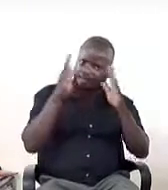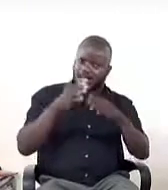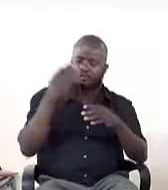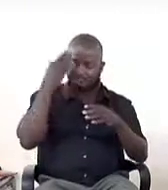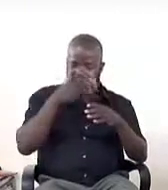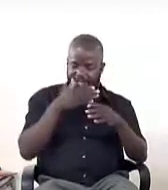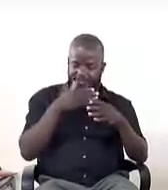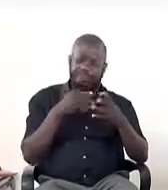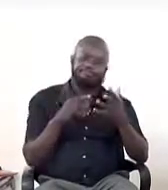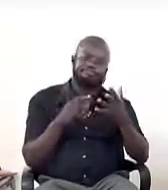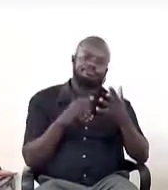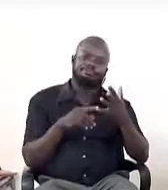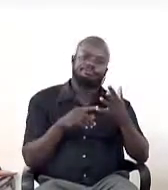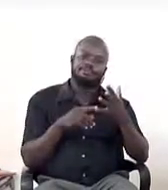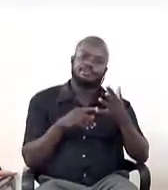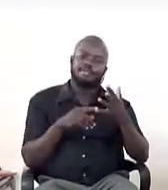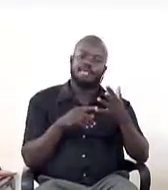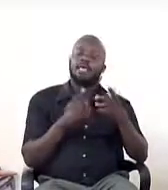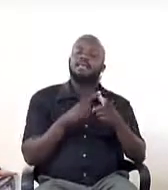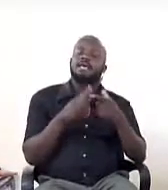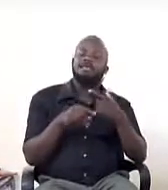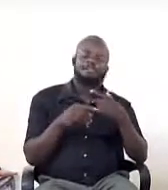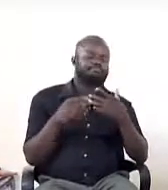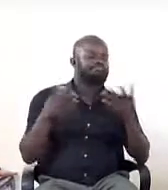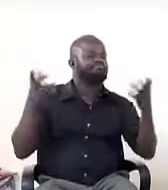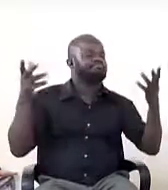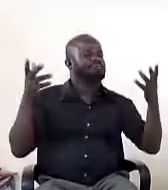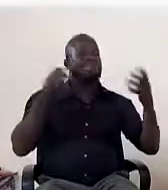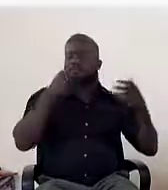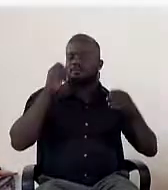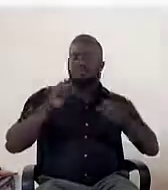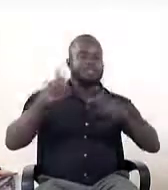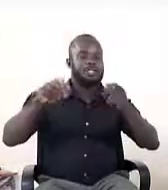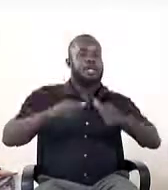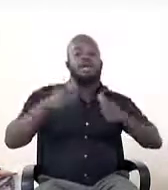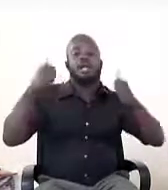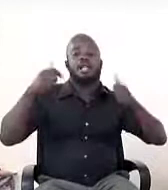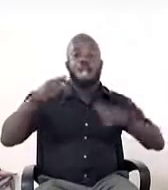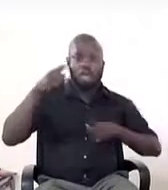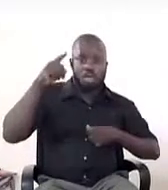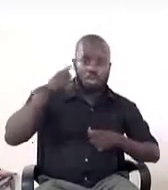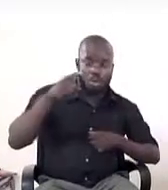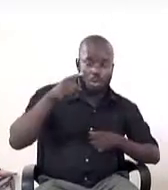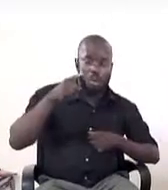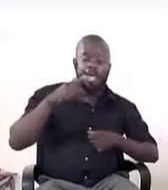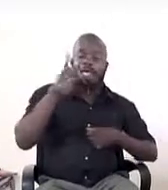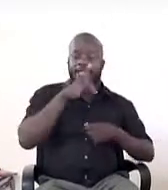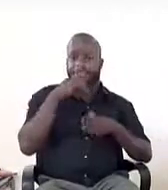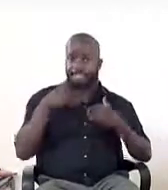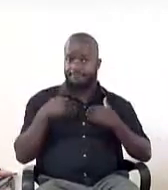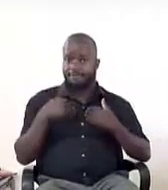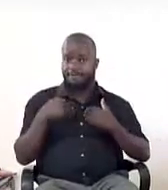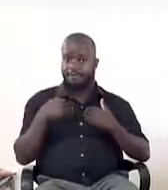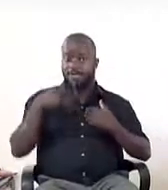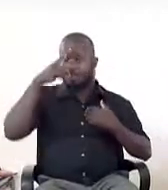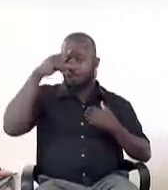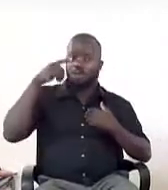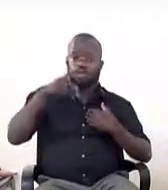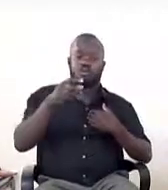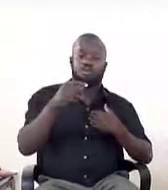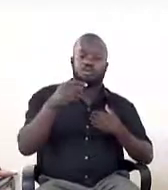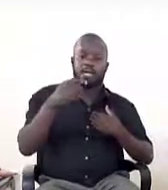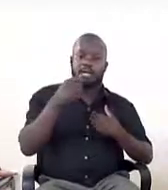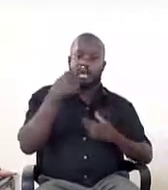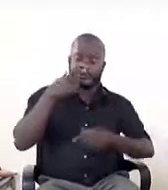someone faces, and then instead of saying, okay, well, you face a risk because